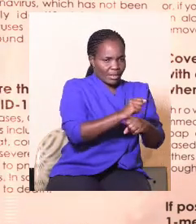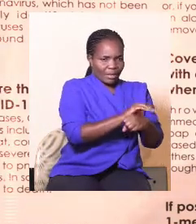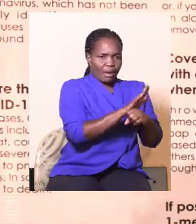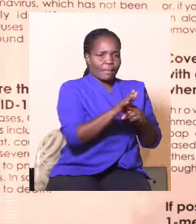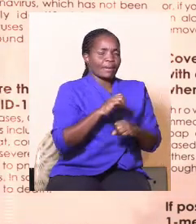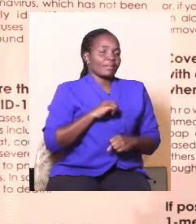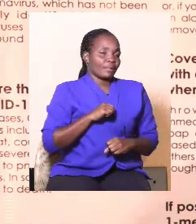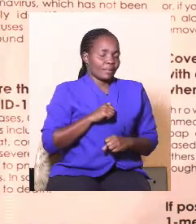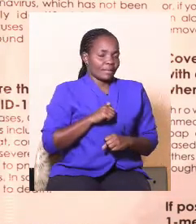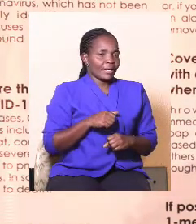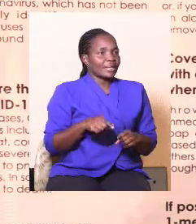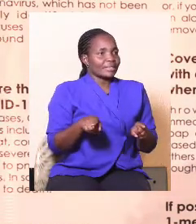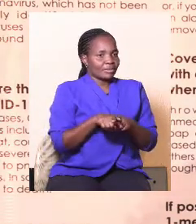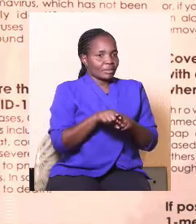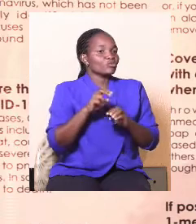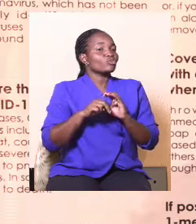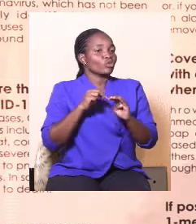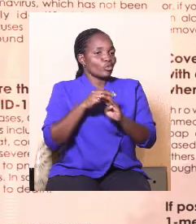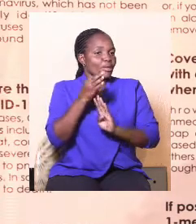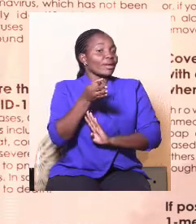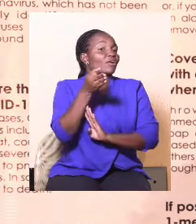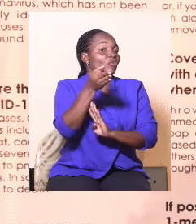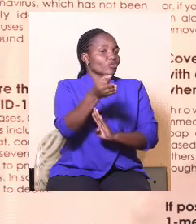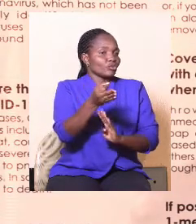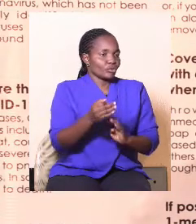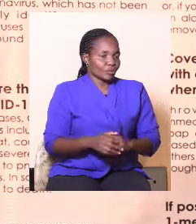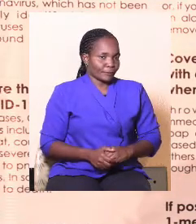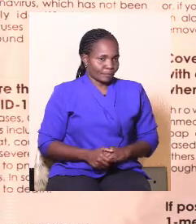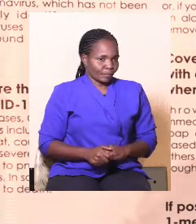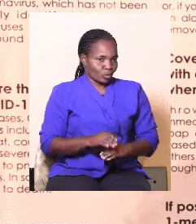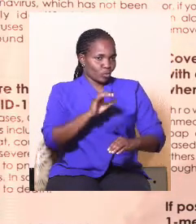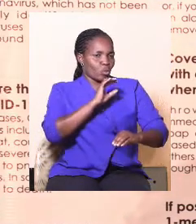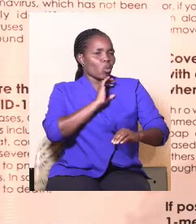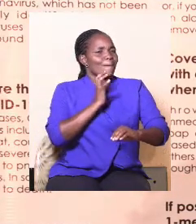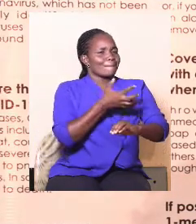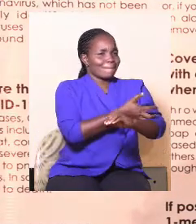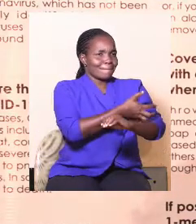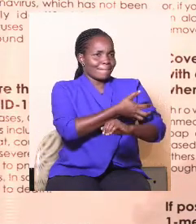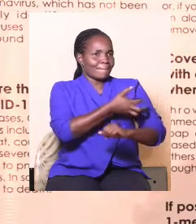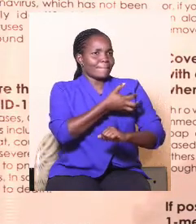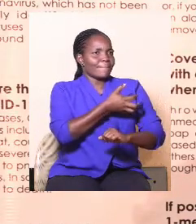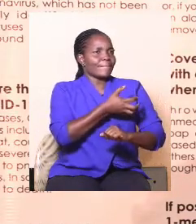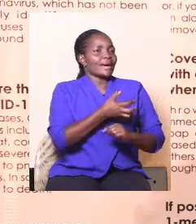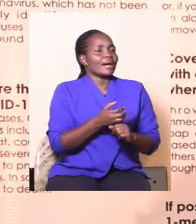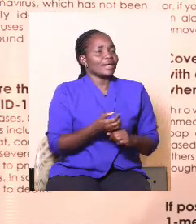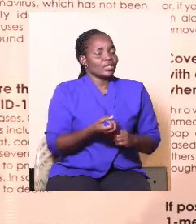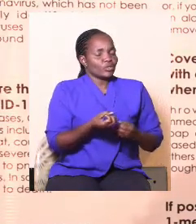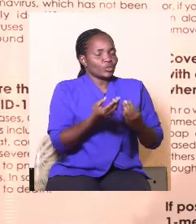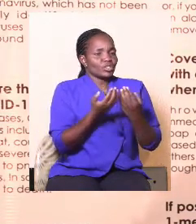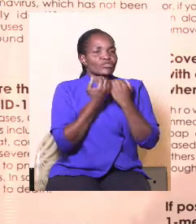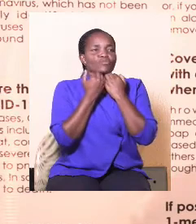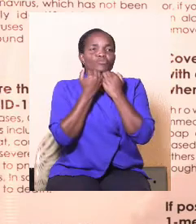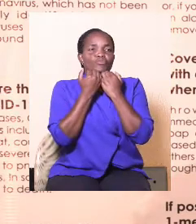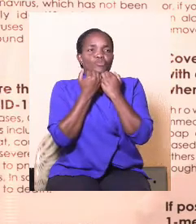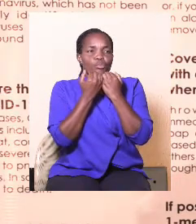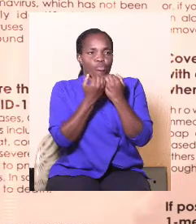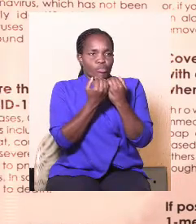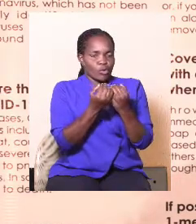also while you're getting yourself ready to have capacity to provide the necessary care that you need to